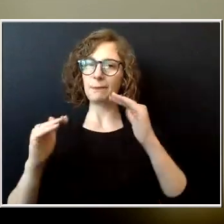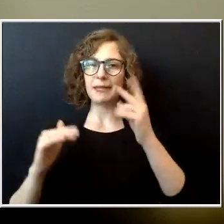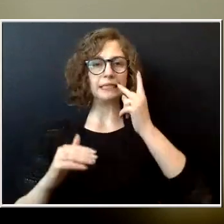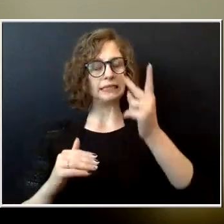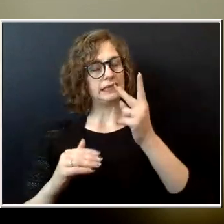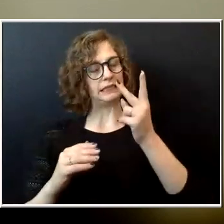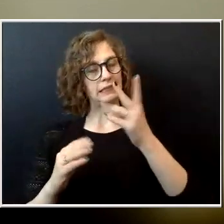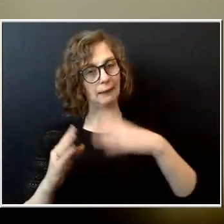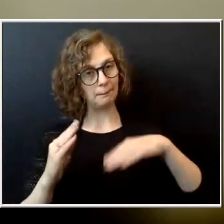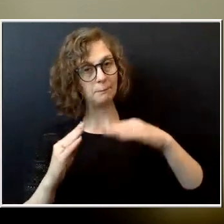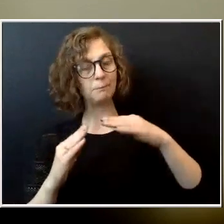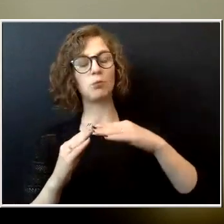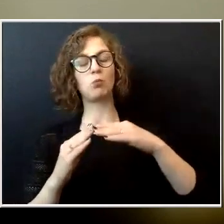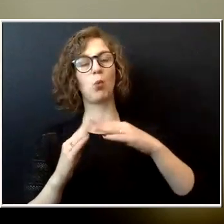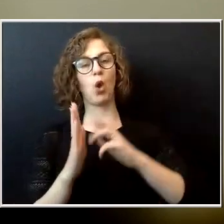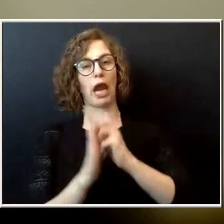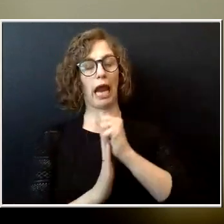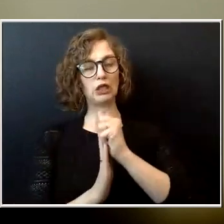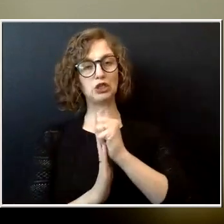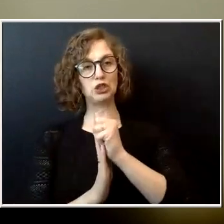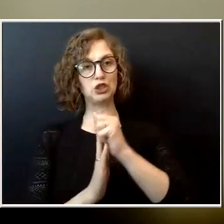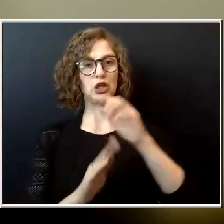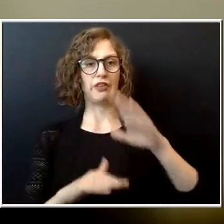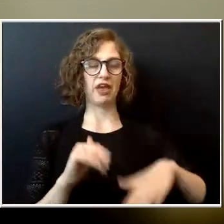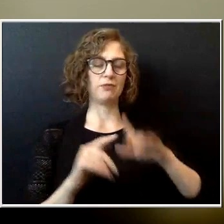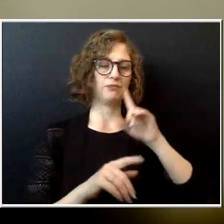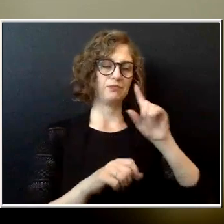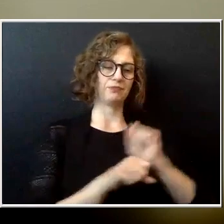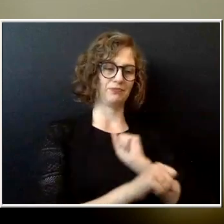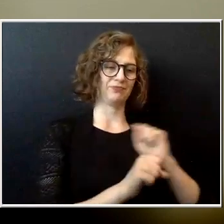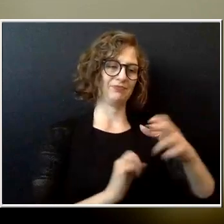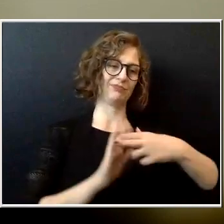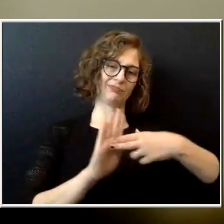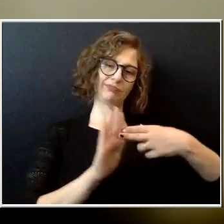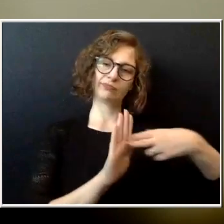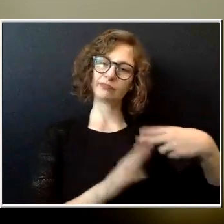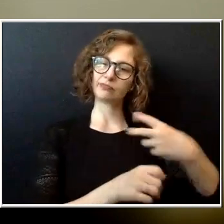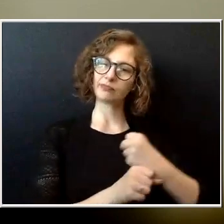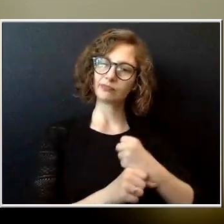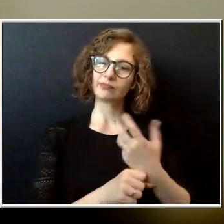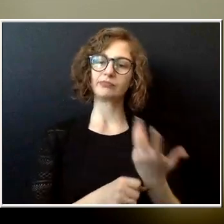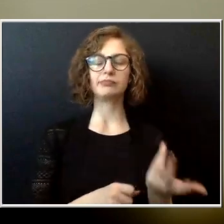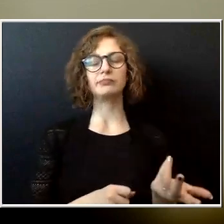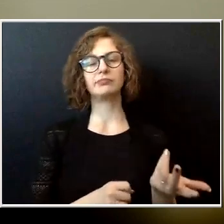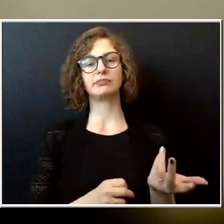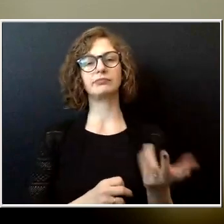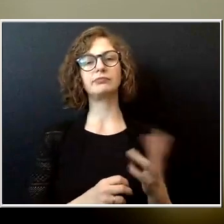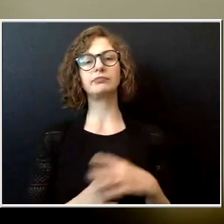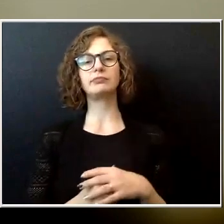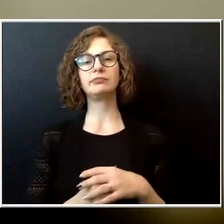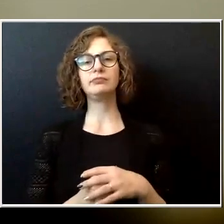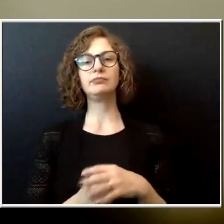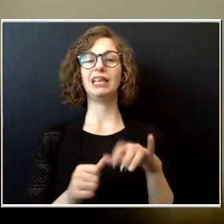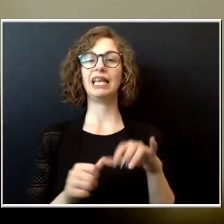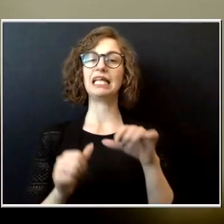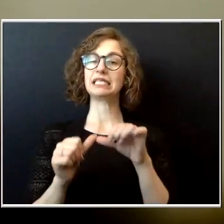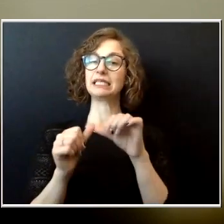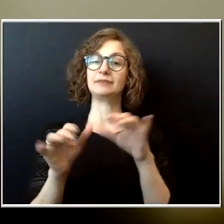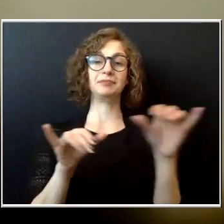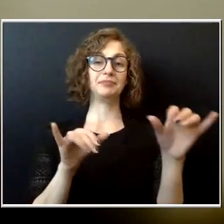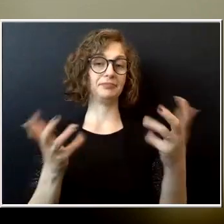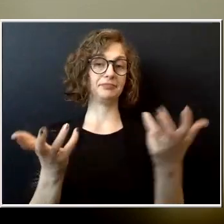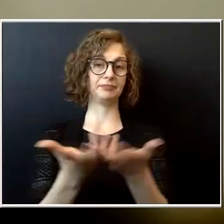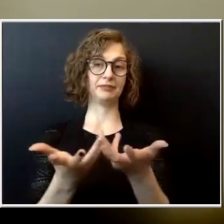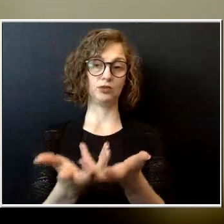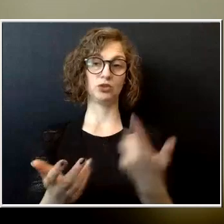It's otherwise fairly simple math and statistics, and it's consistent with what we've seen in the past as far as they